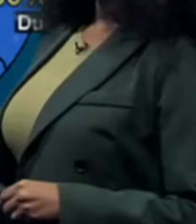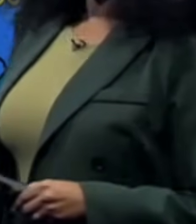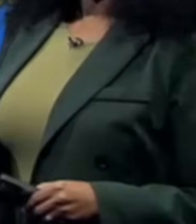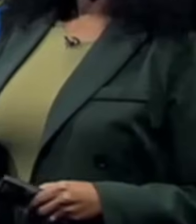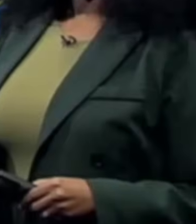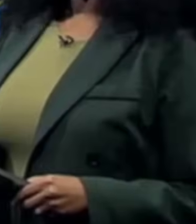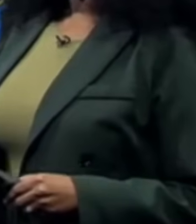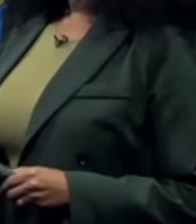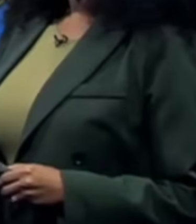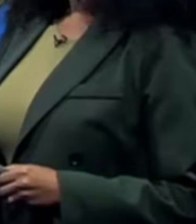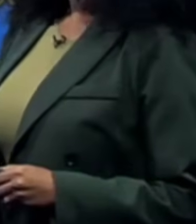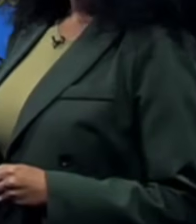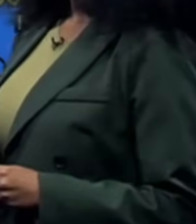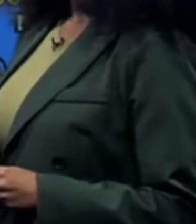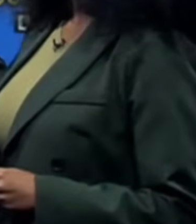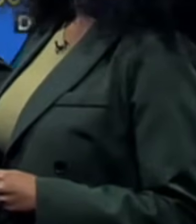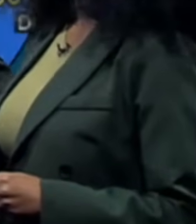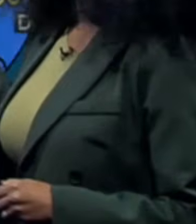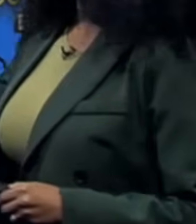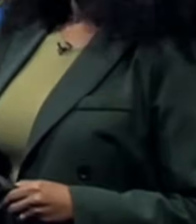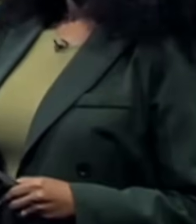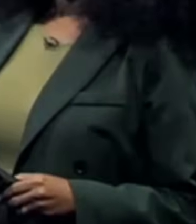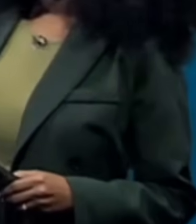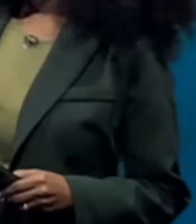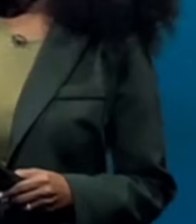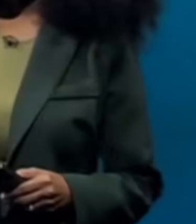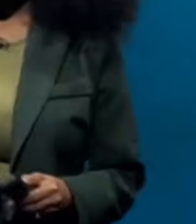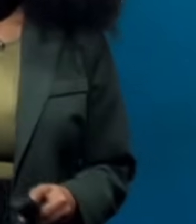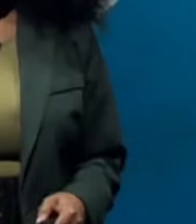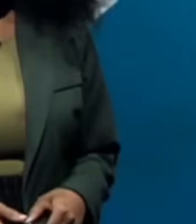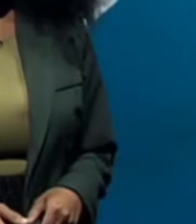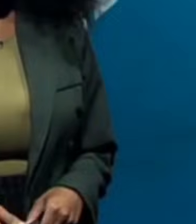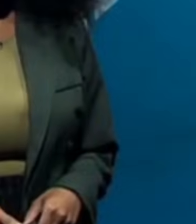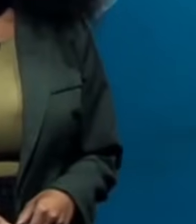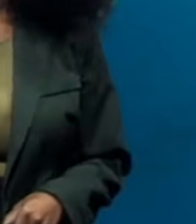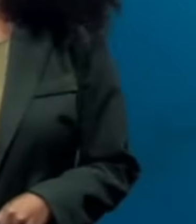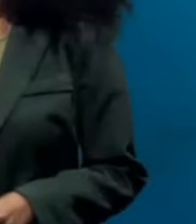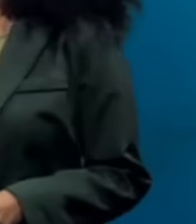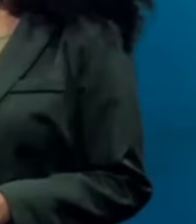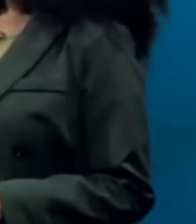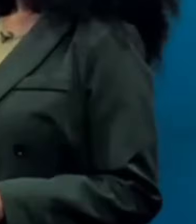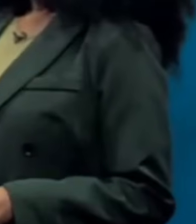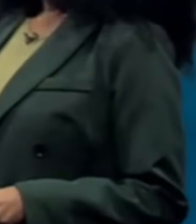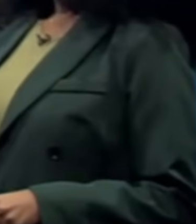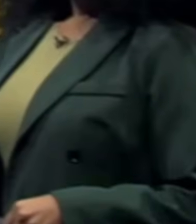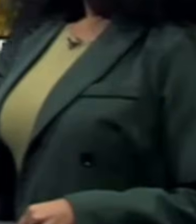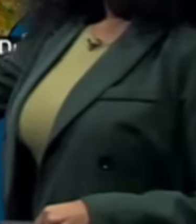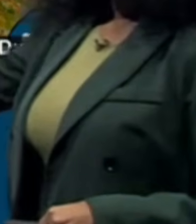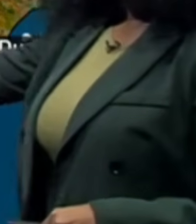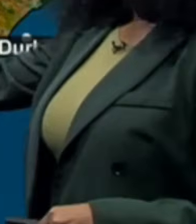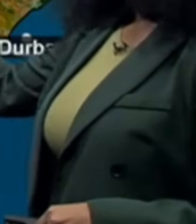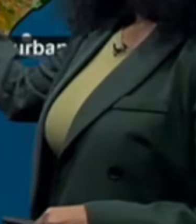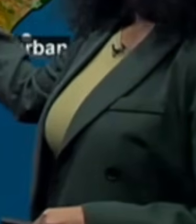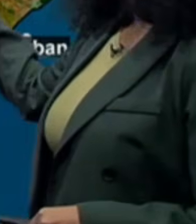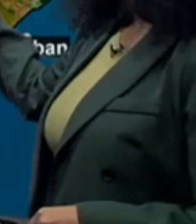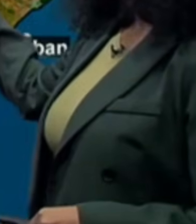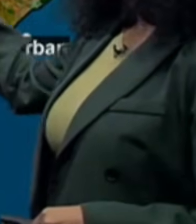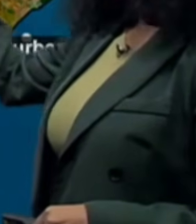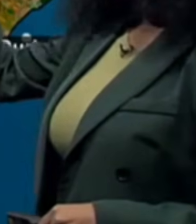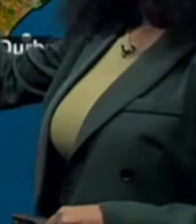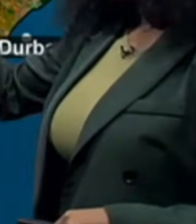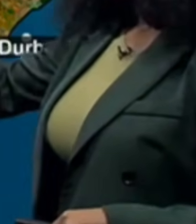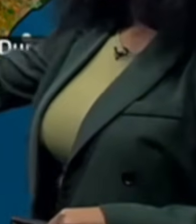go ya ko Gqeberha e tla nna le gone go aparelwa ke muwane mme bontsi jwa naga bo tla aparelwa ke maru ba maemo a bosa ba re tsibusa ka dipula tsa matla ka